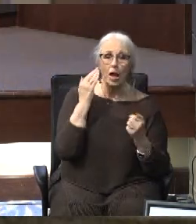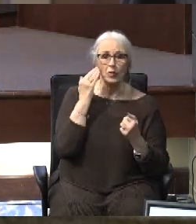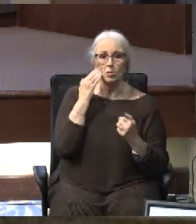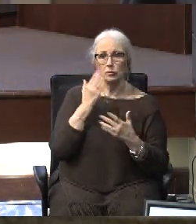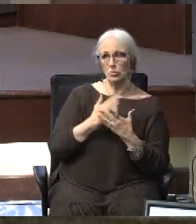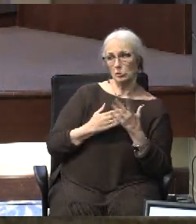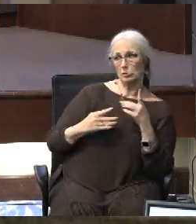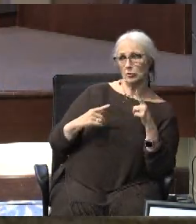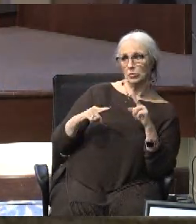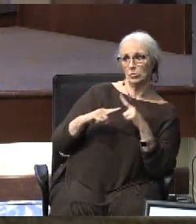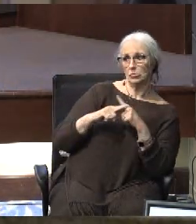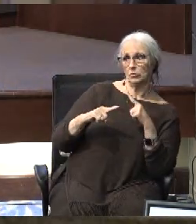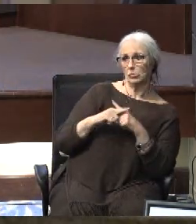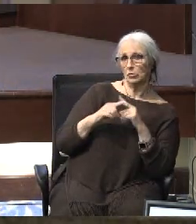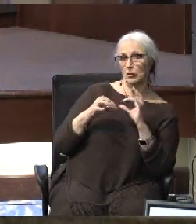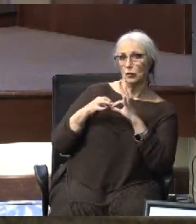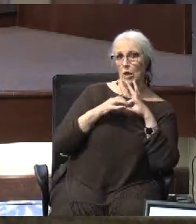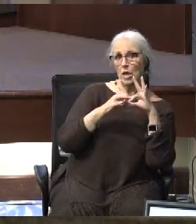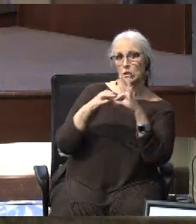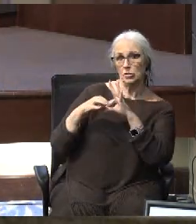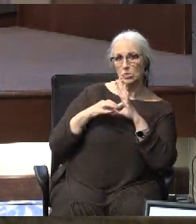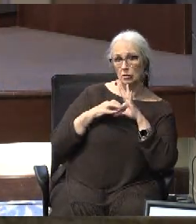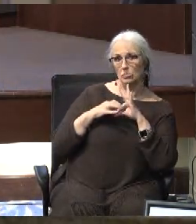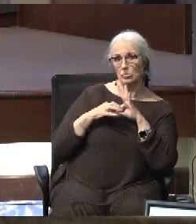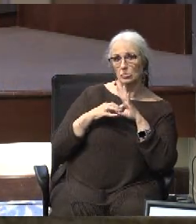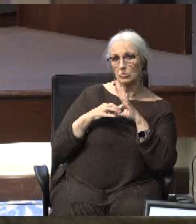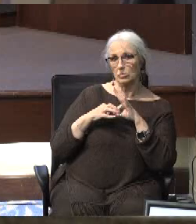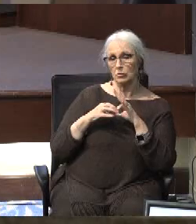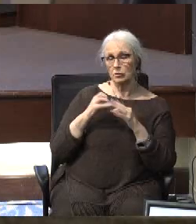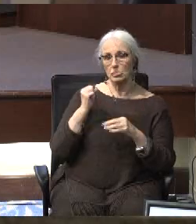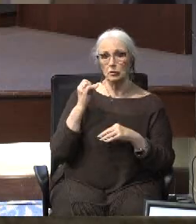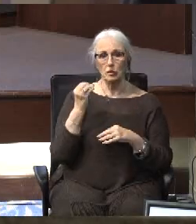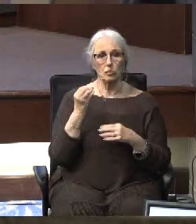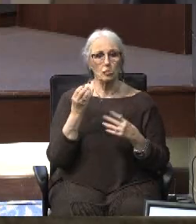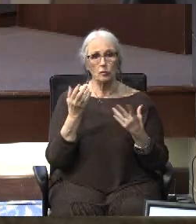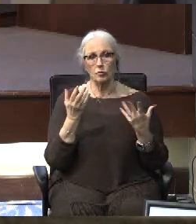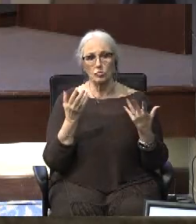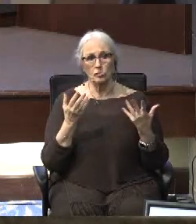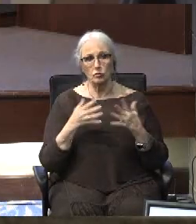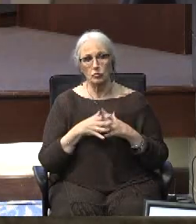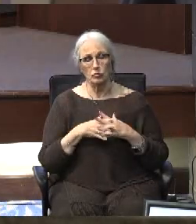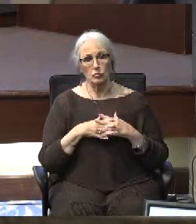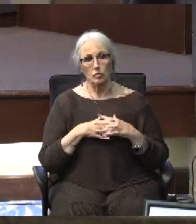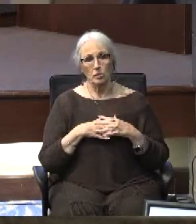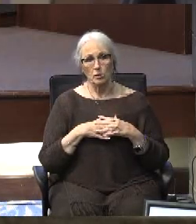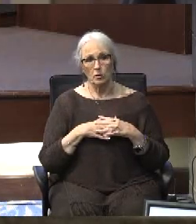contentious relationships with code and with our residents and some issues. And it's not because,